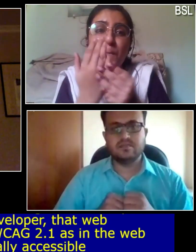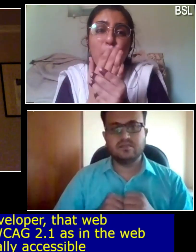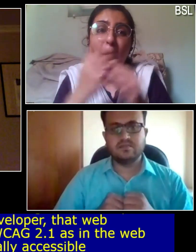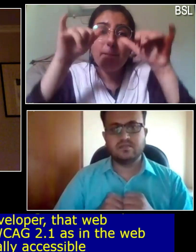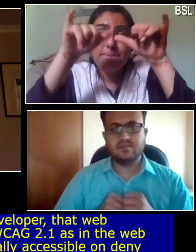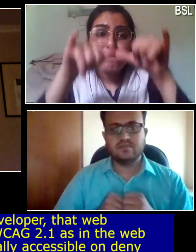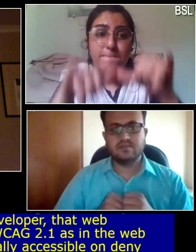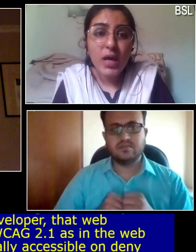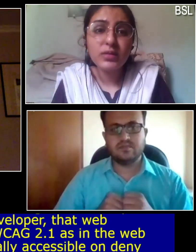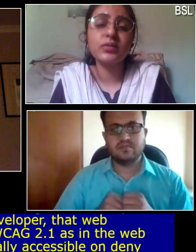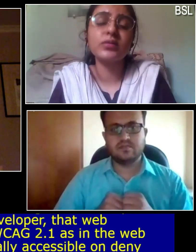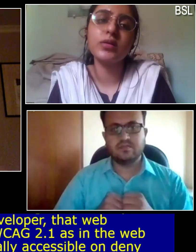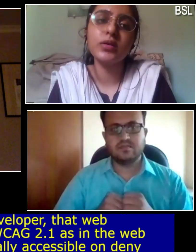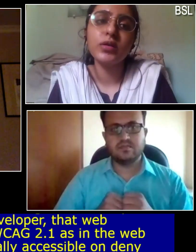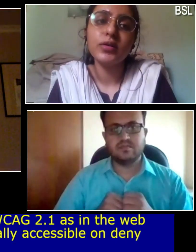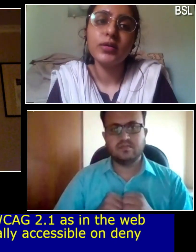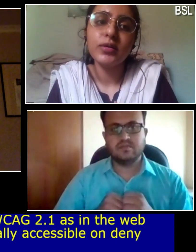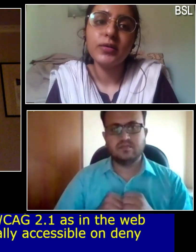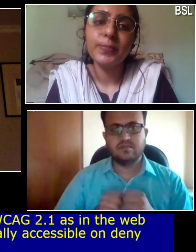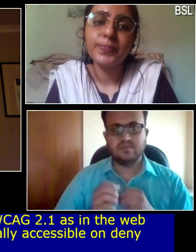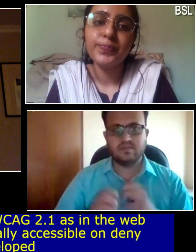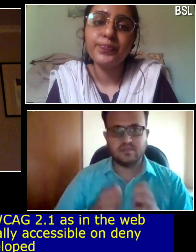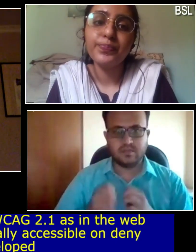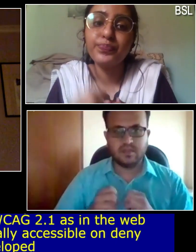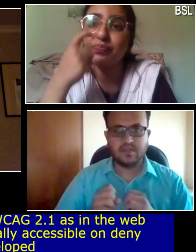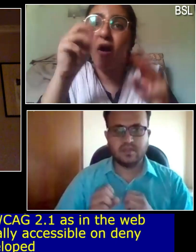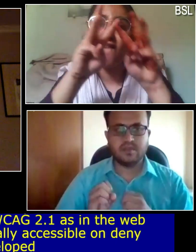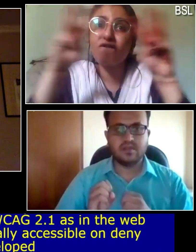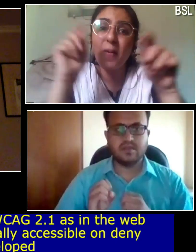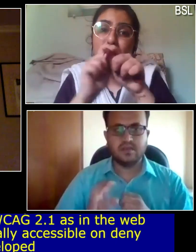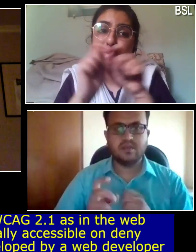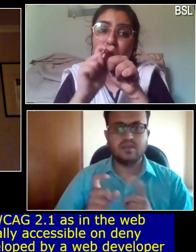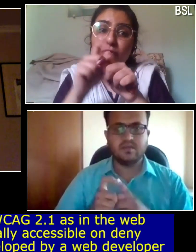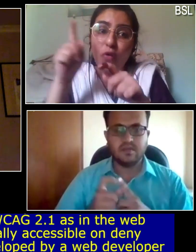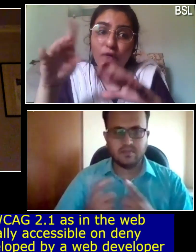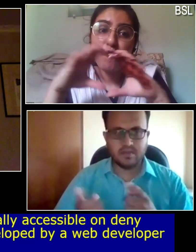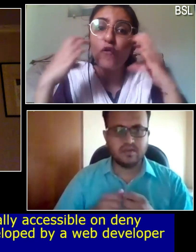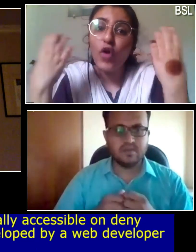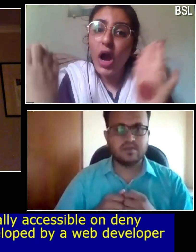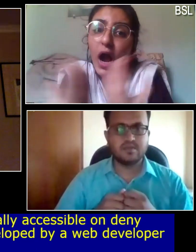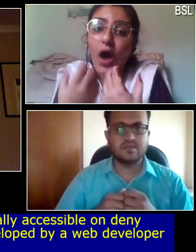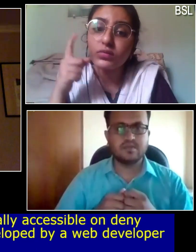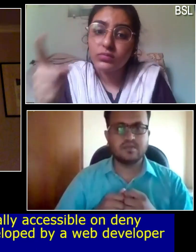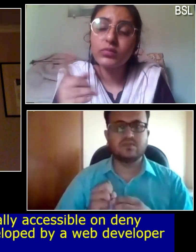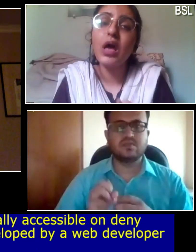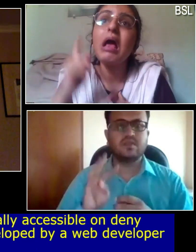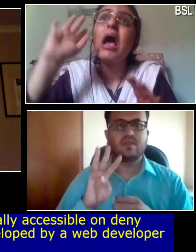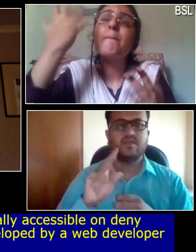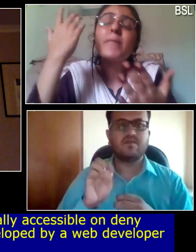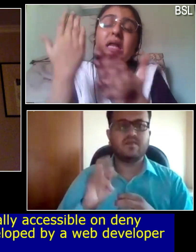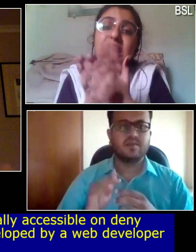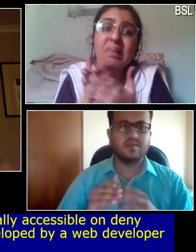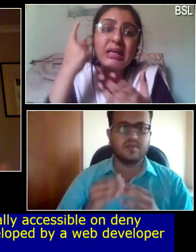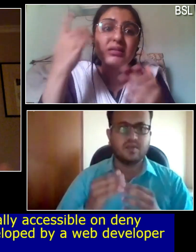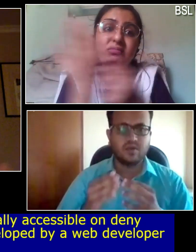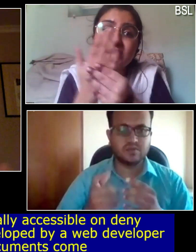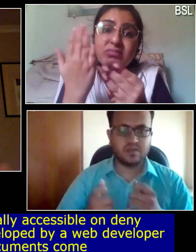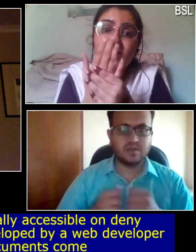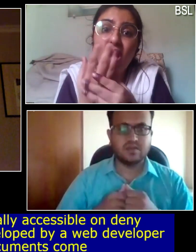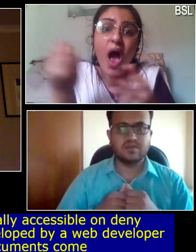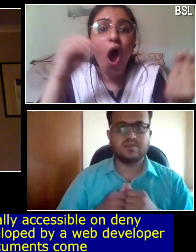developed by a web developer in the council, so that when new documents come online,